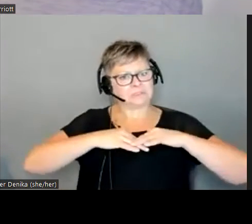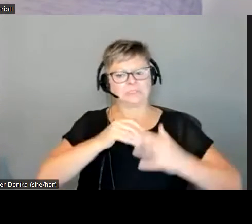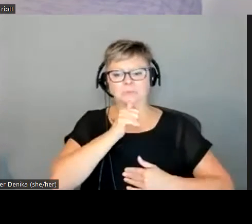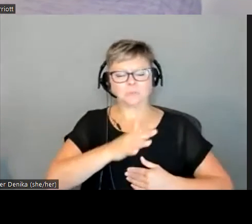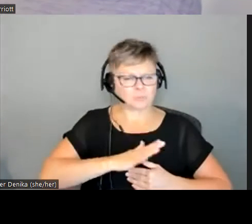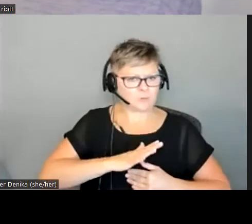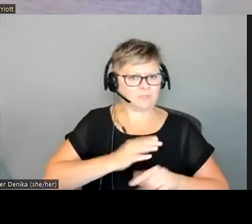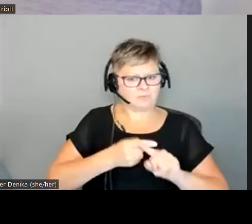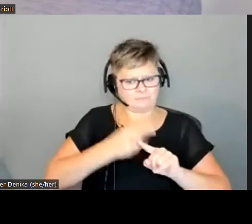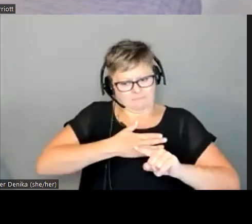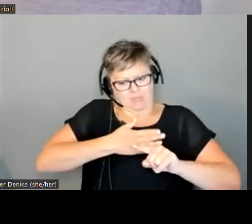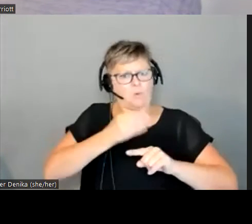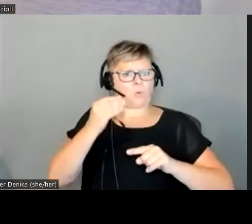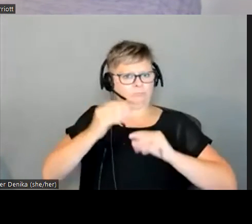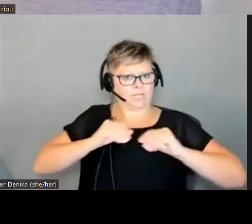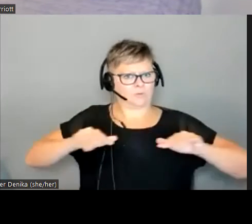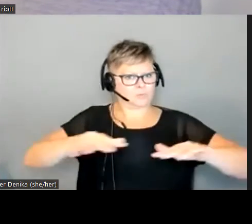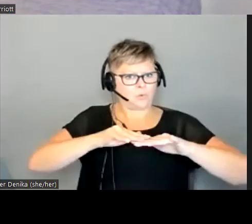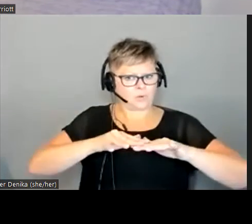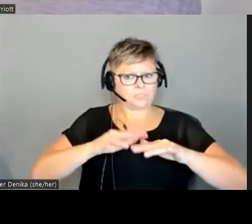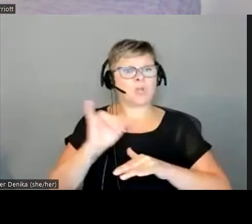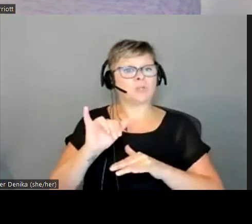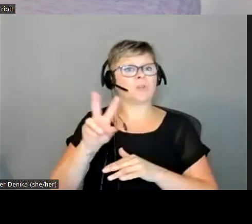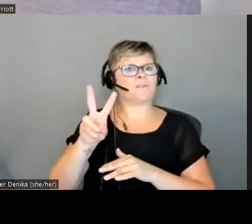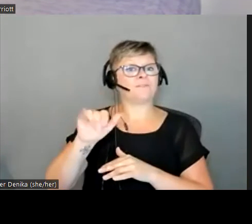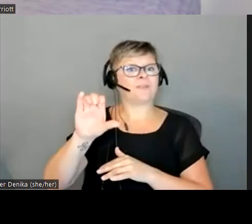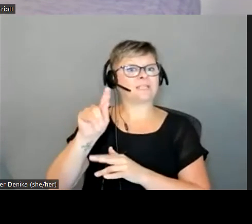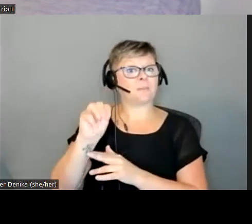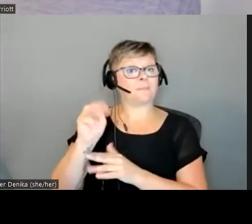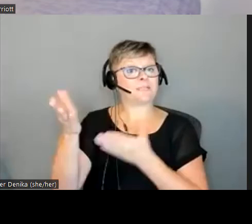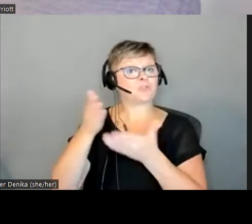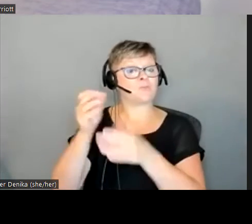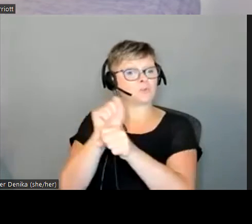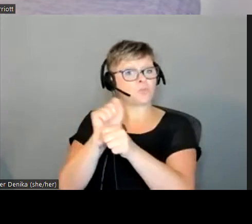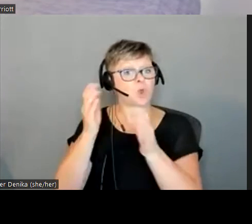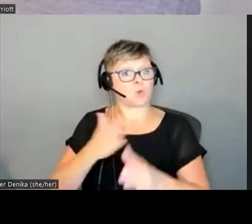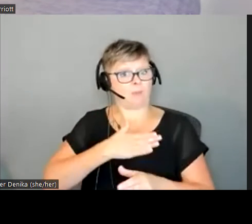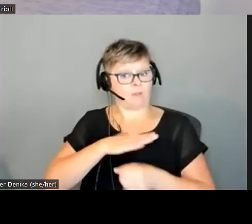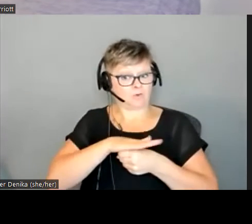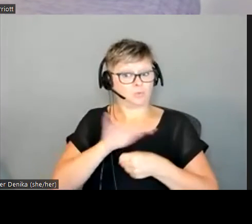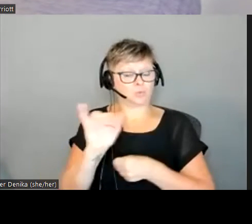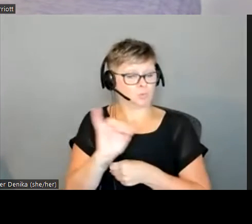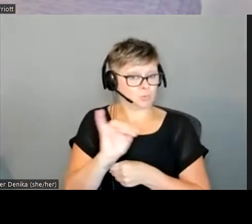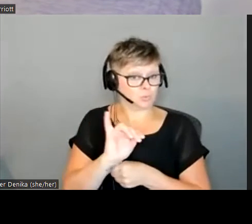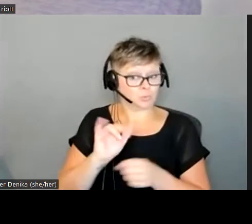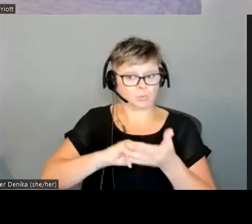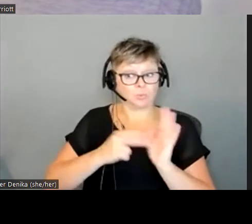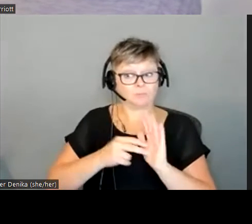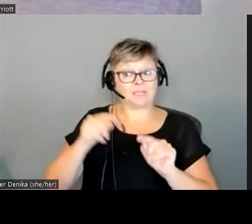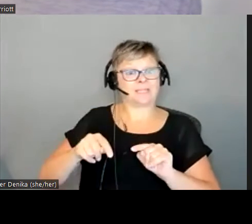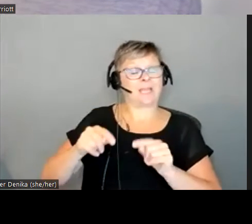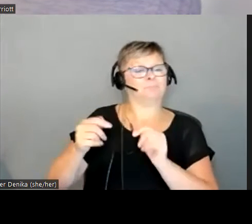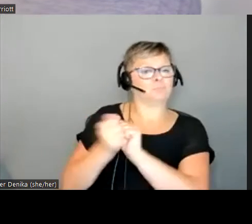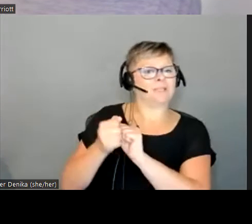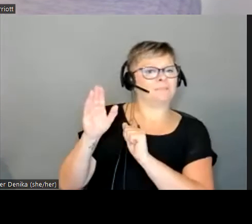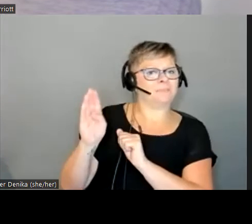territories. I am also the victim service worker in the area, which kind of goes hand in hand with the BCCRN